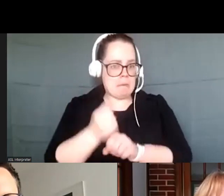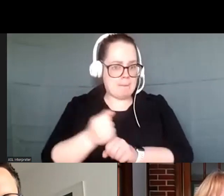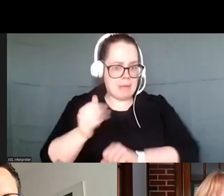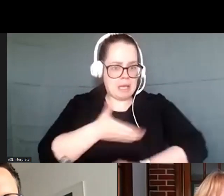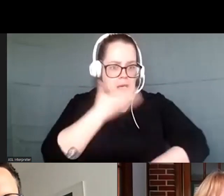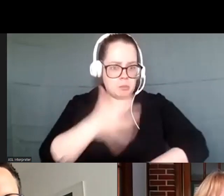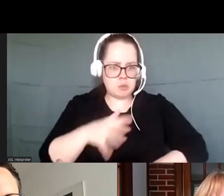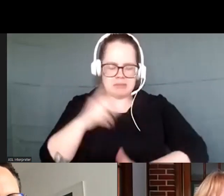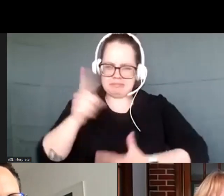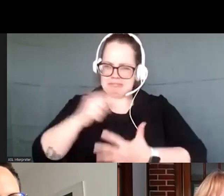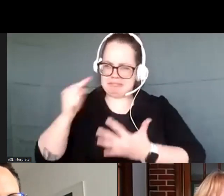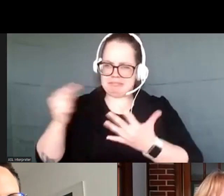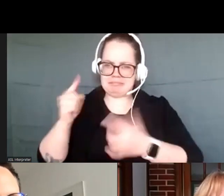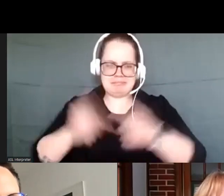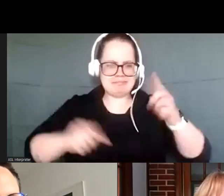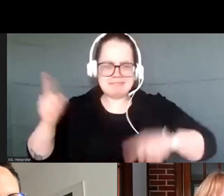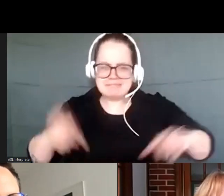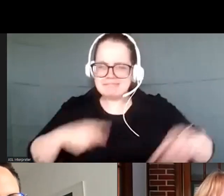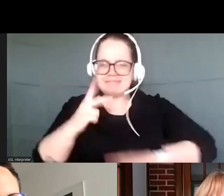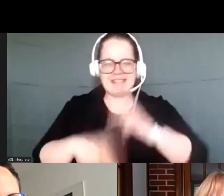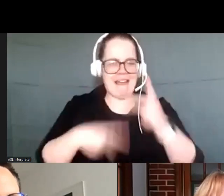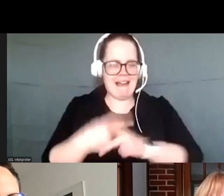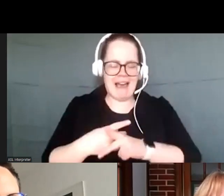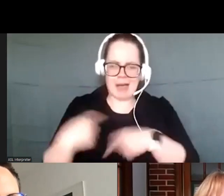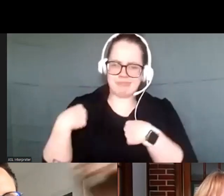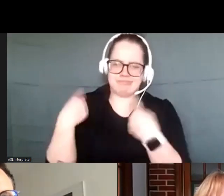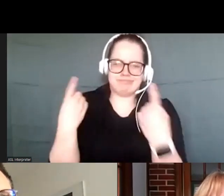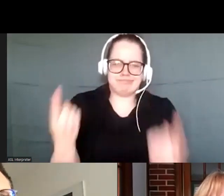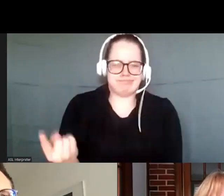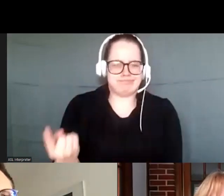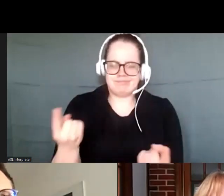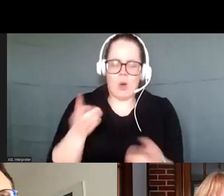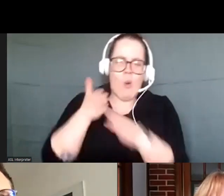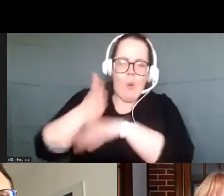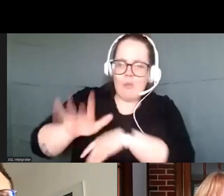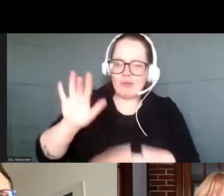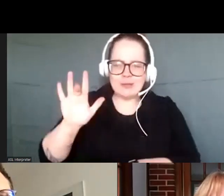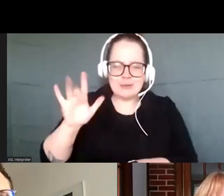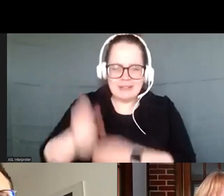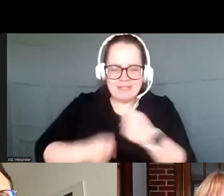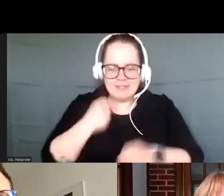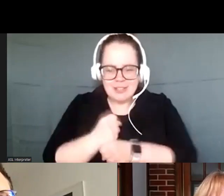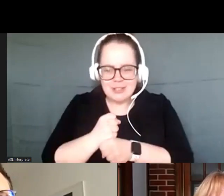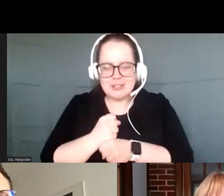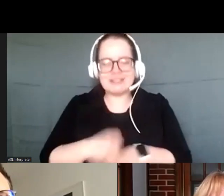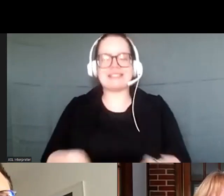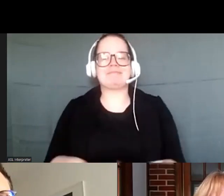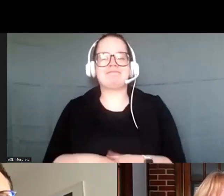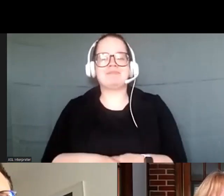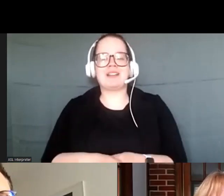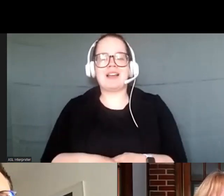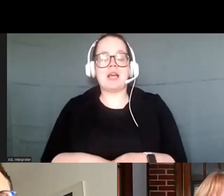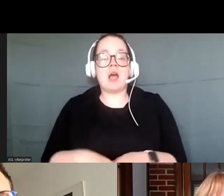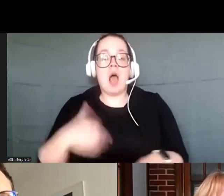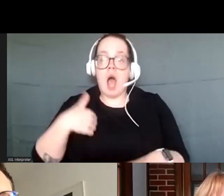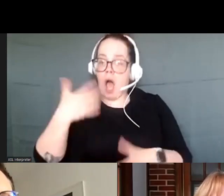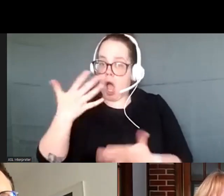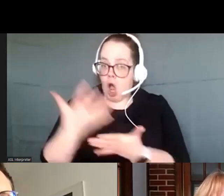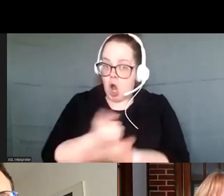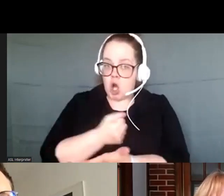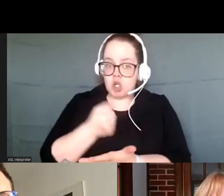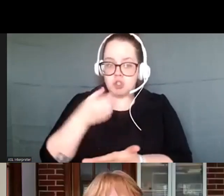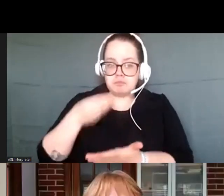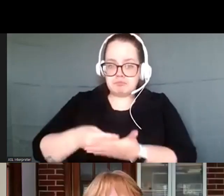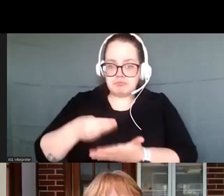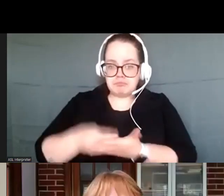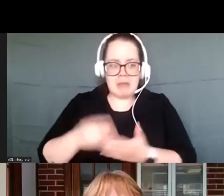many forms and shapes for 25 plus years, having made my living for a long time as a